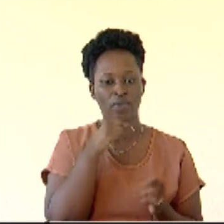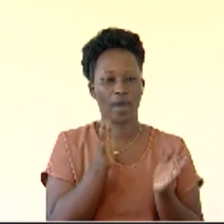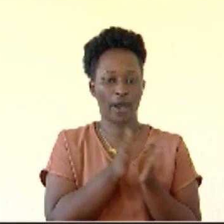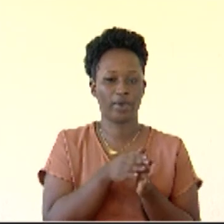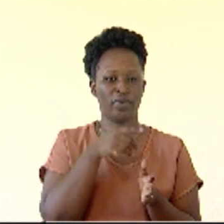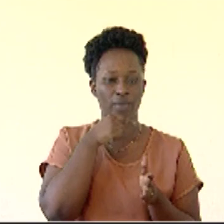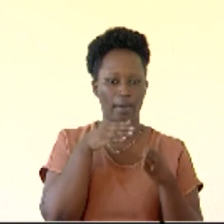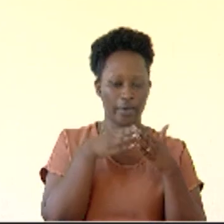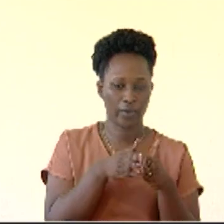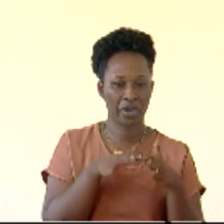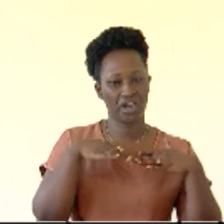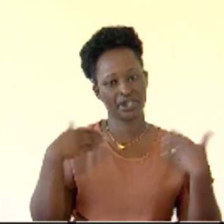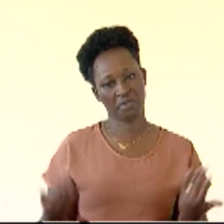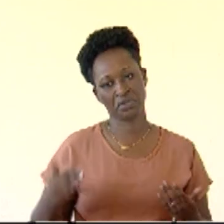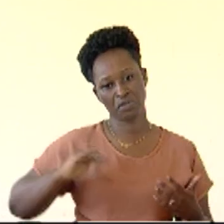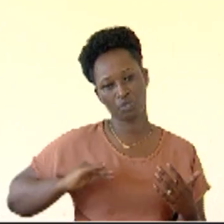relationships.